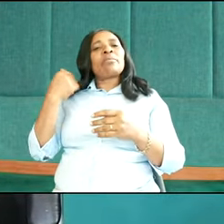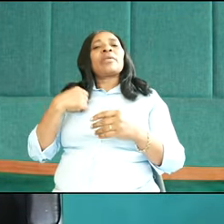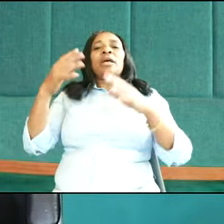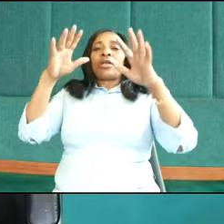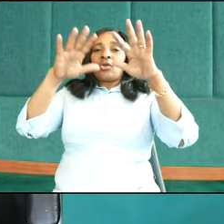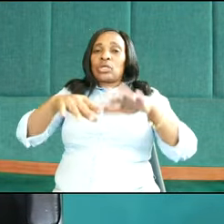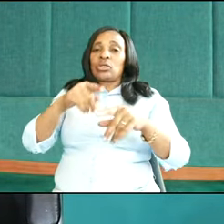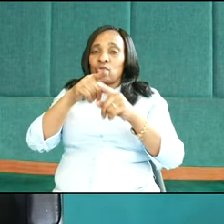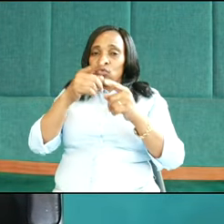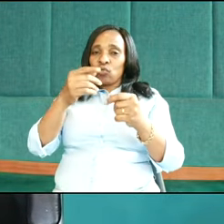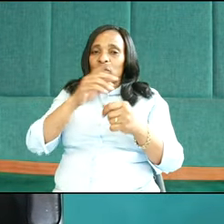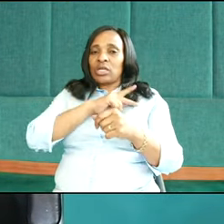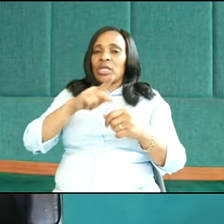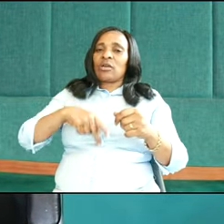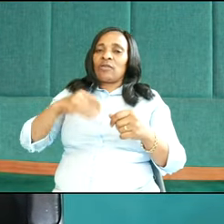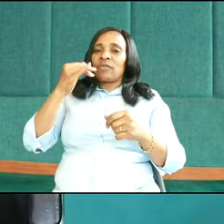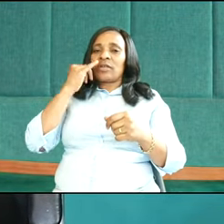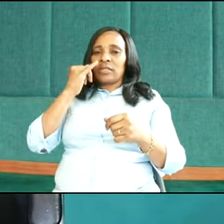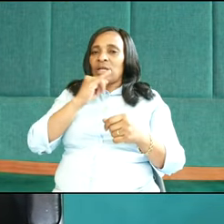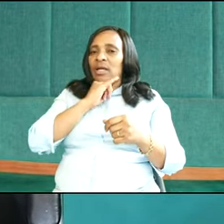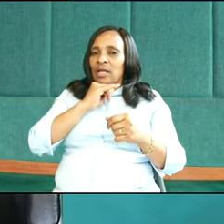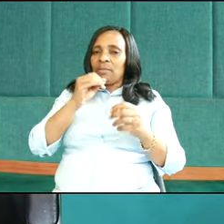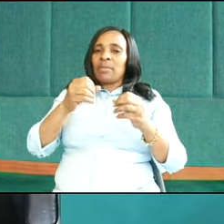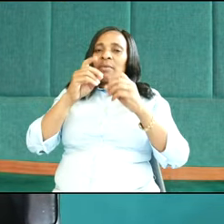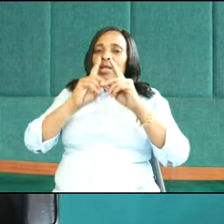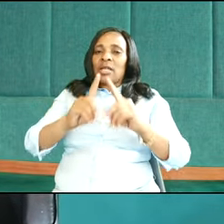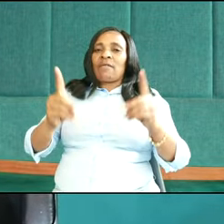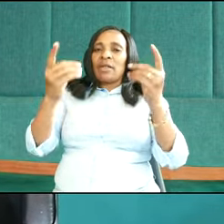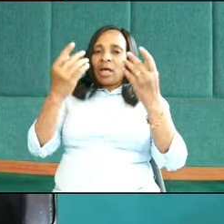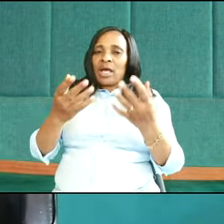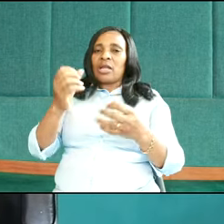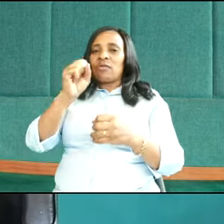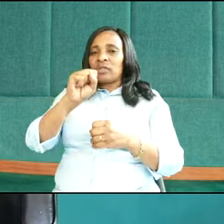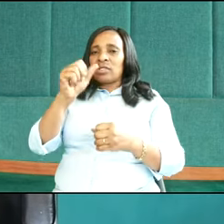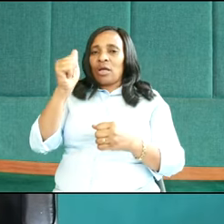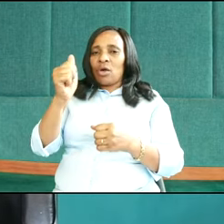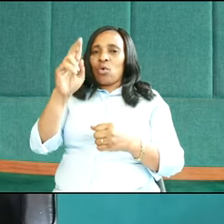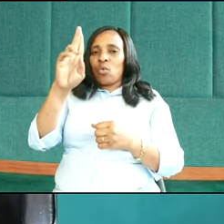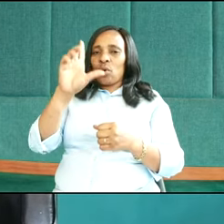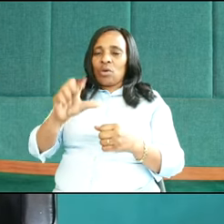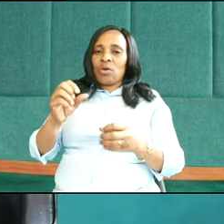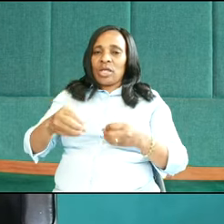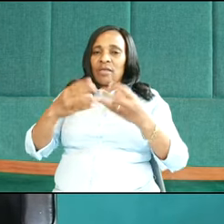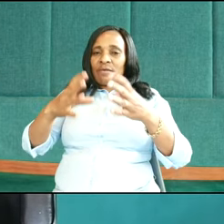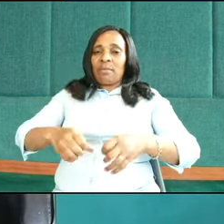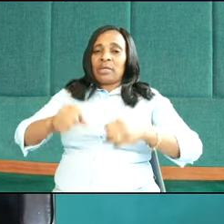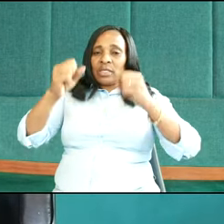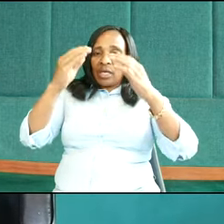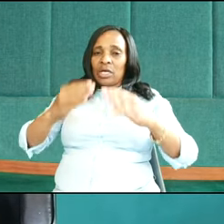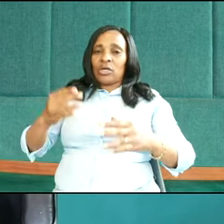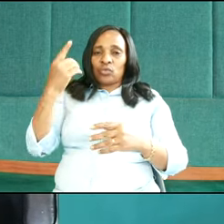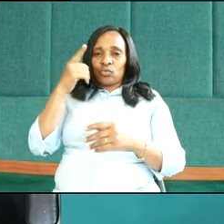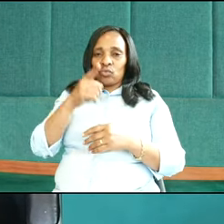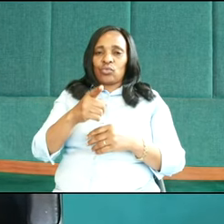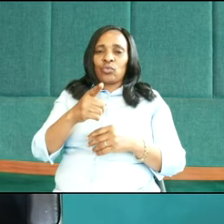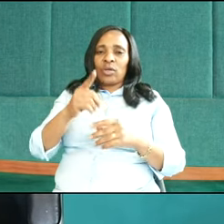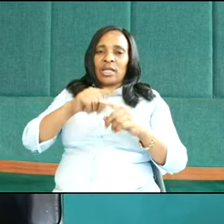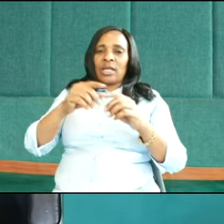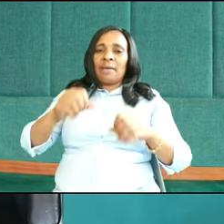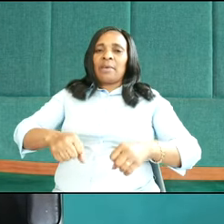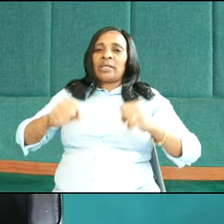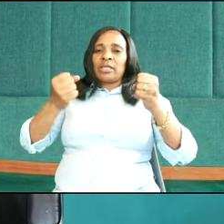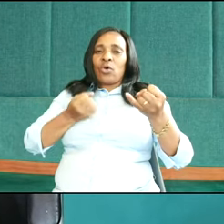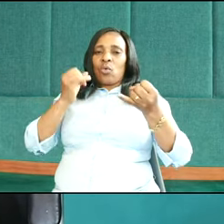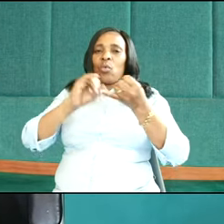you king over Israel, and I delivered you from the hand of Saul. I gave your master's house to you and your master's